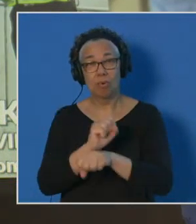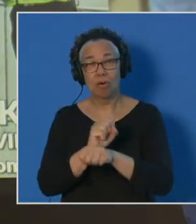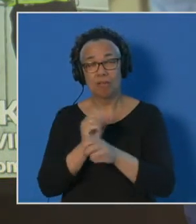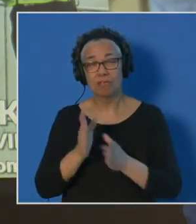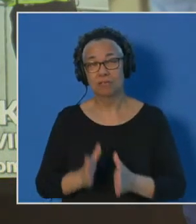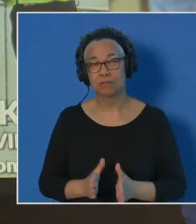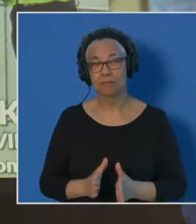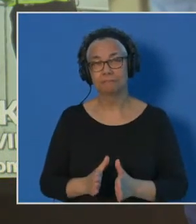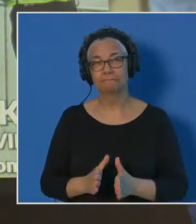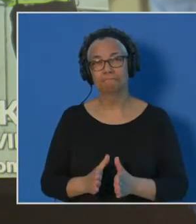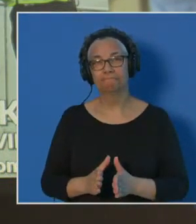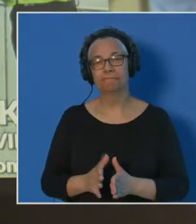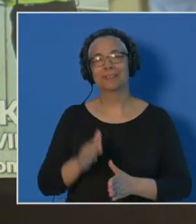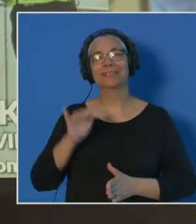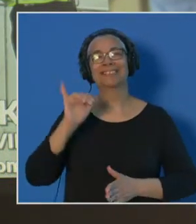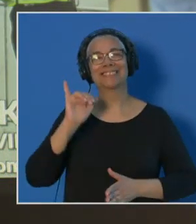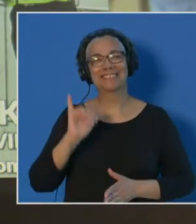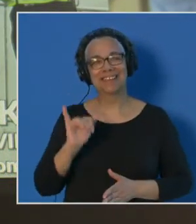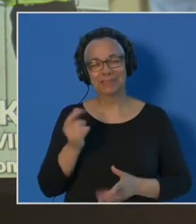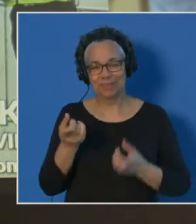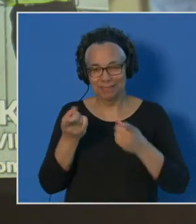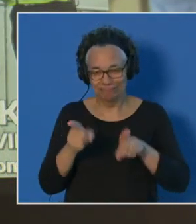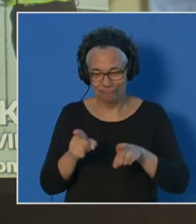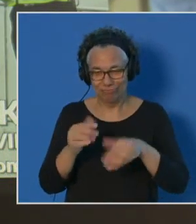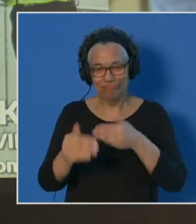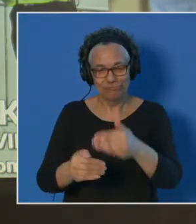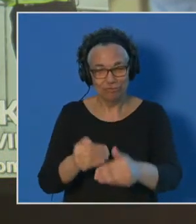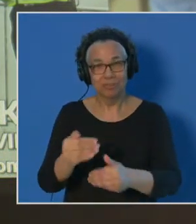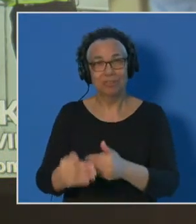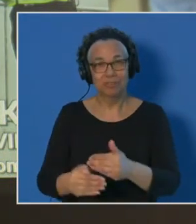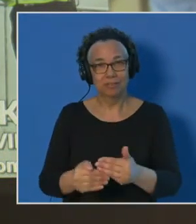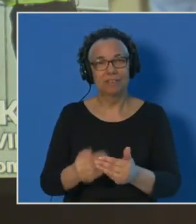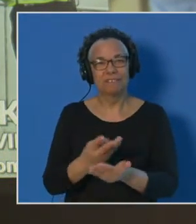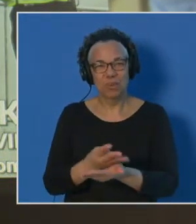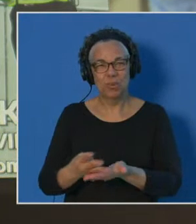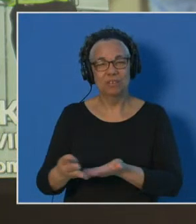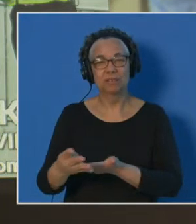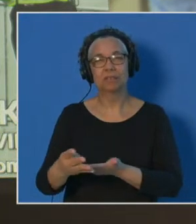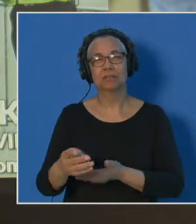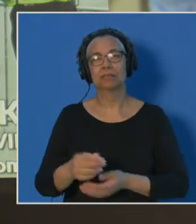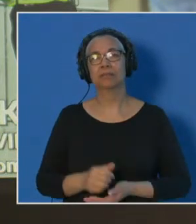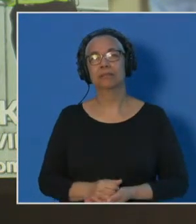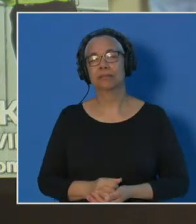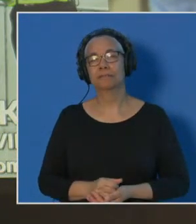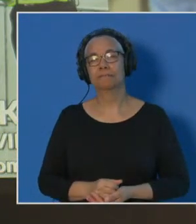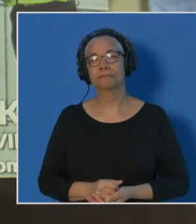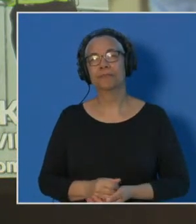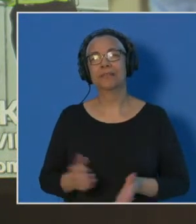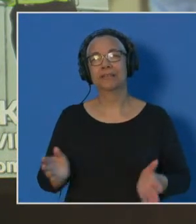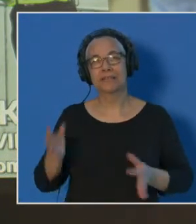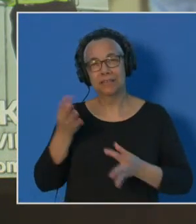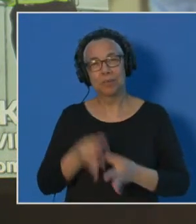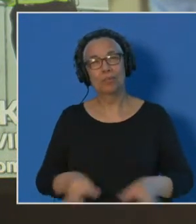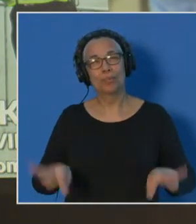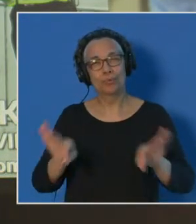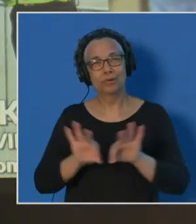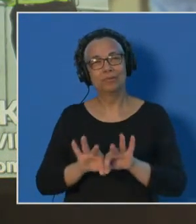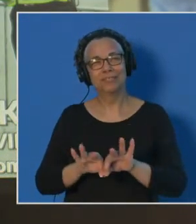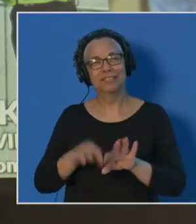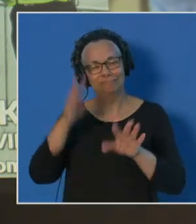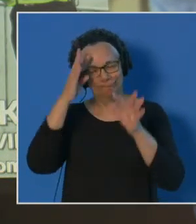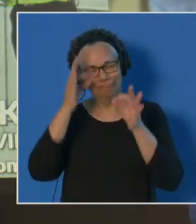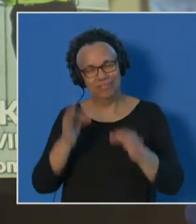is the work that's been in process over the last several weeks. So that's why it was important today to announce a